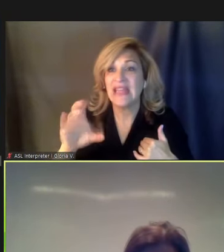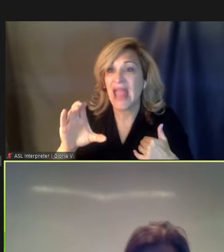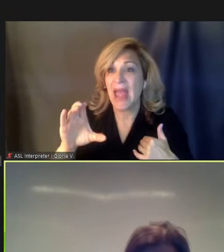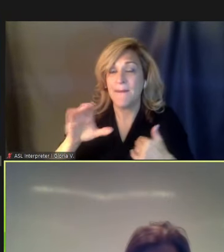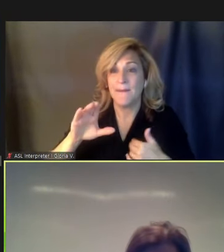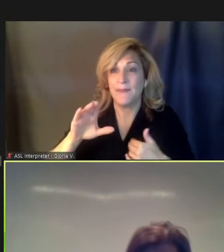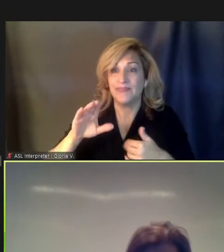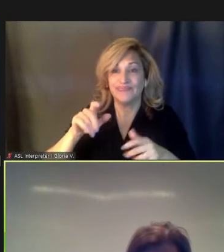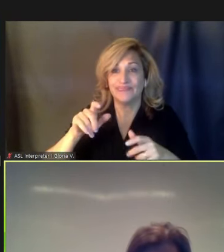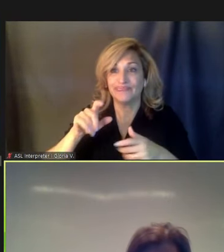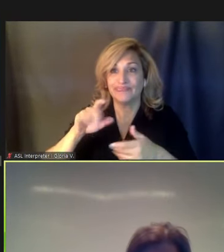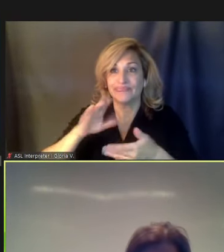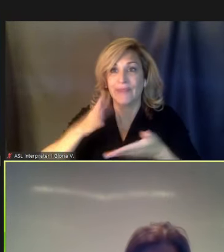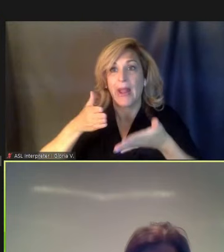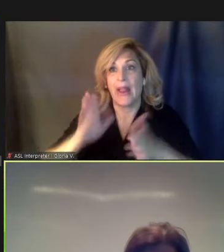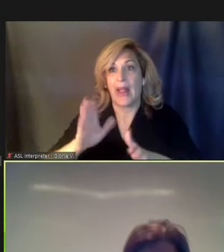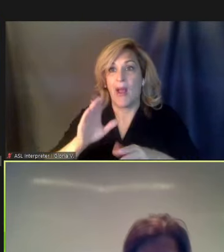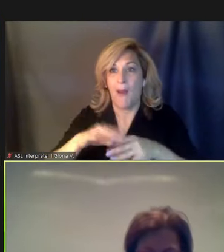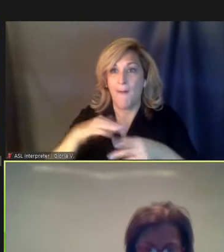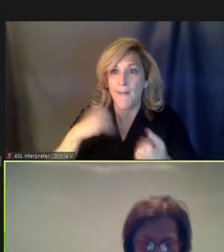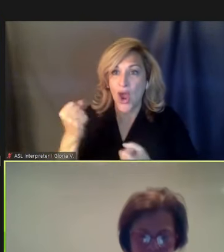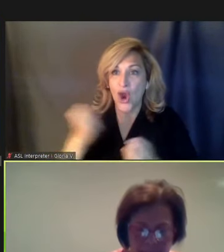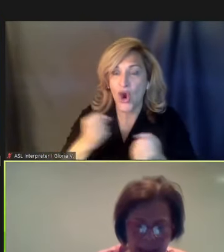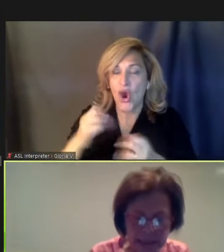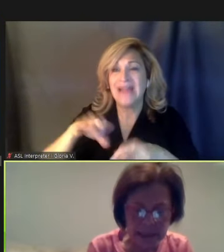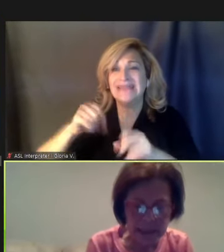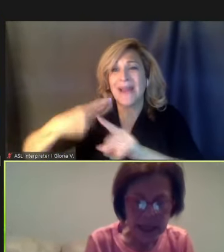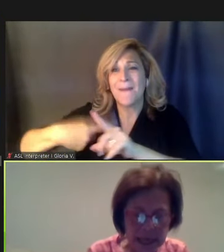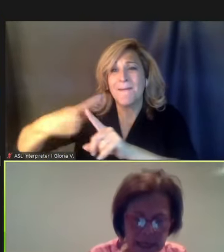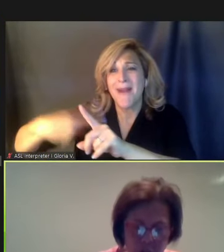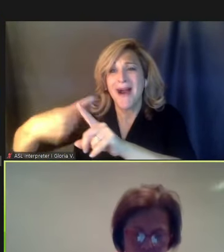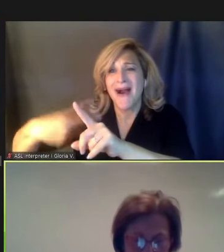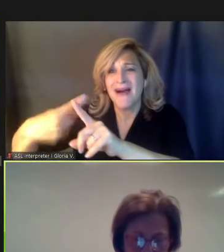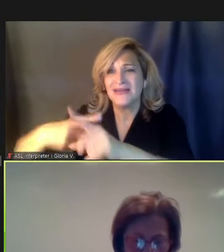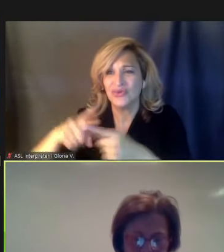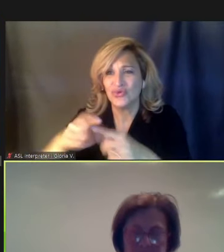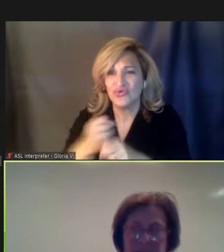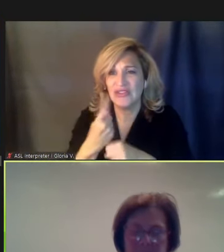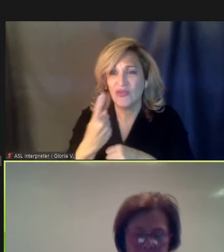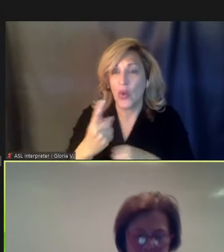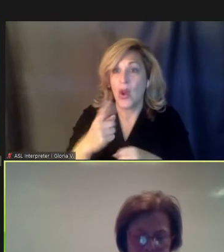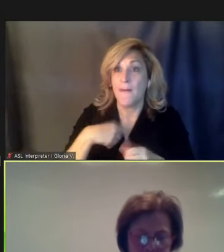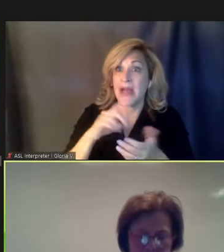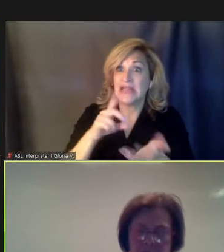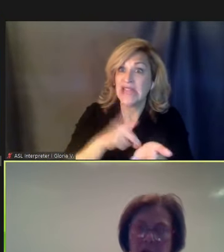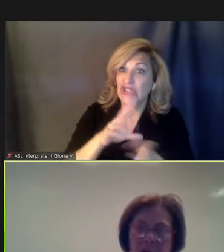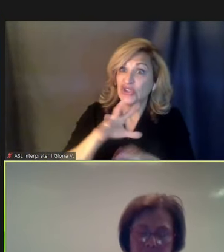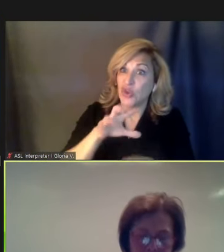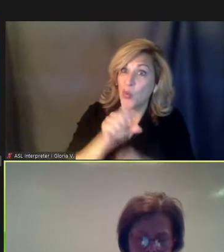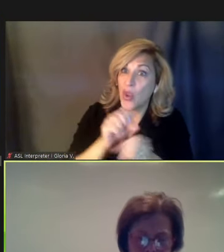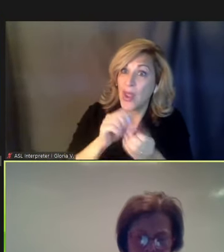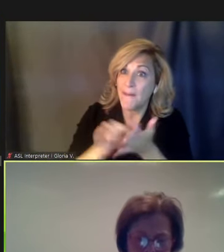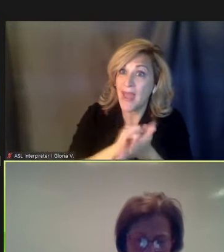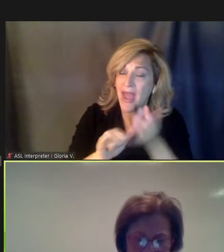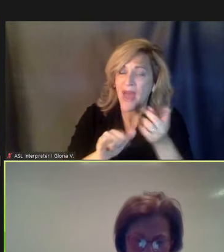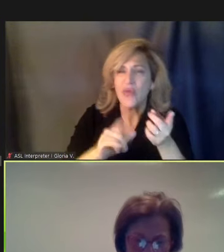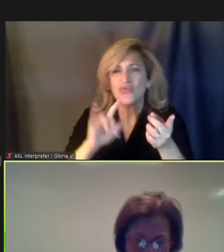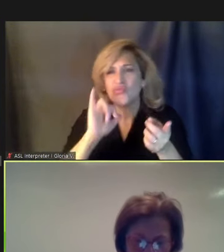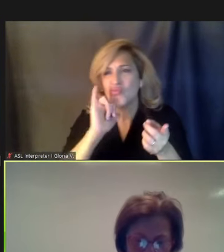takes months to receive one. My doctor's appointments are in Manhattan. It is just wrong that I would have to incur